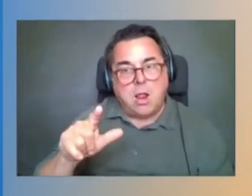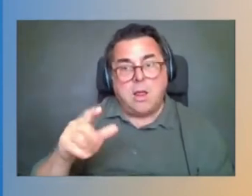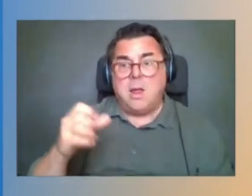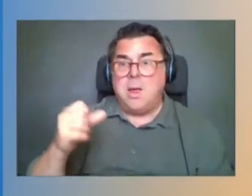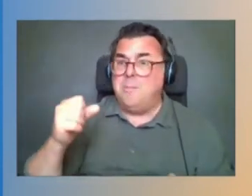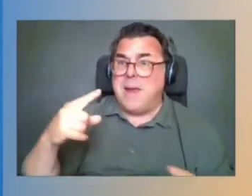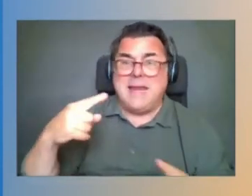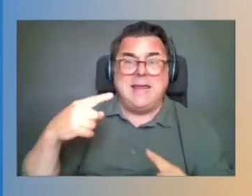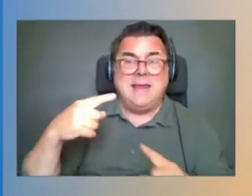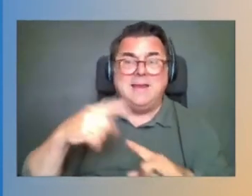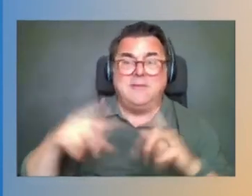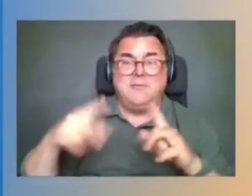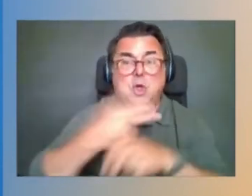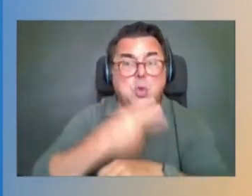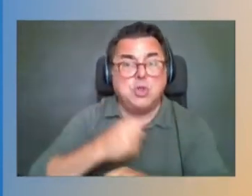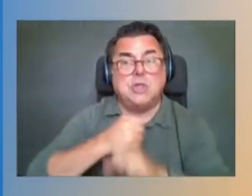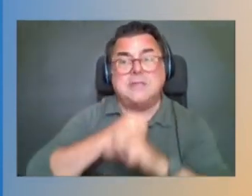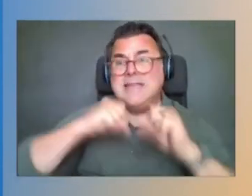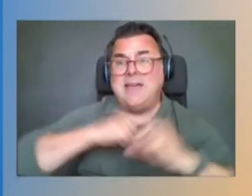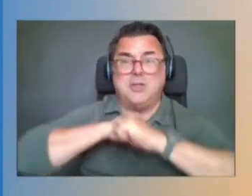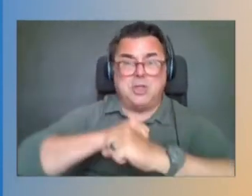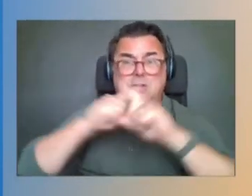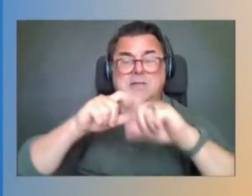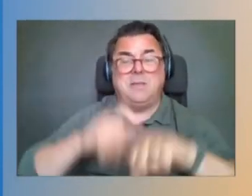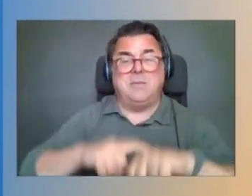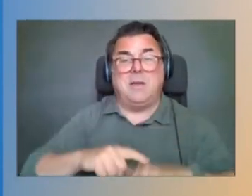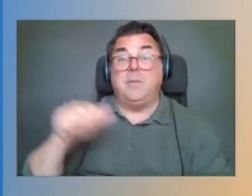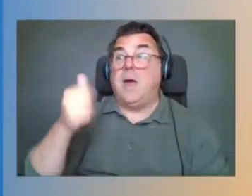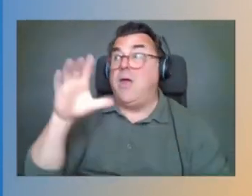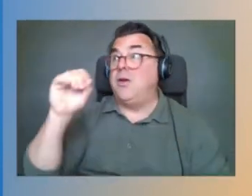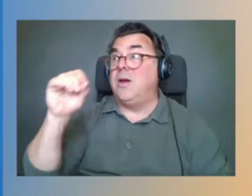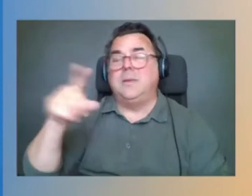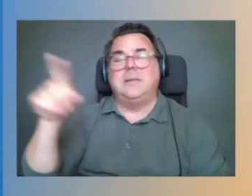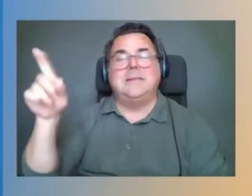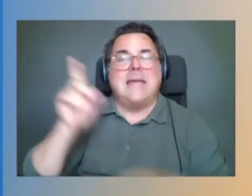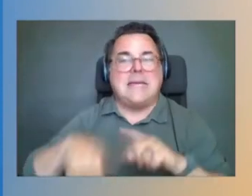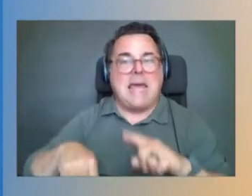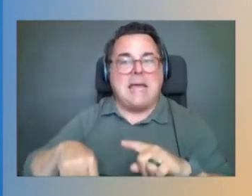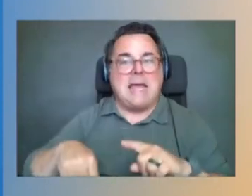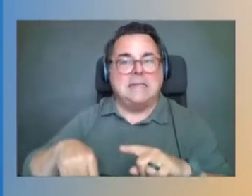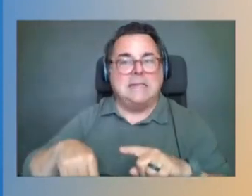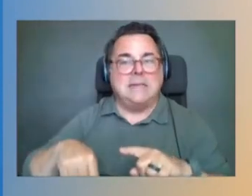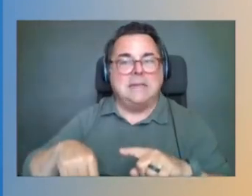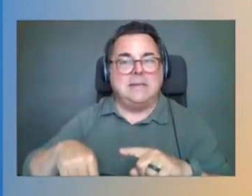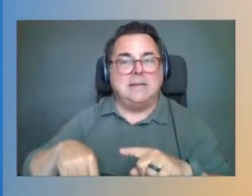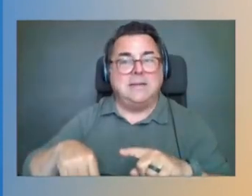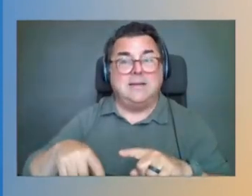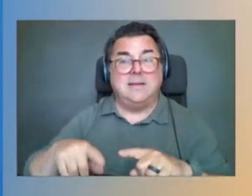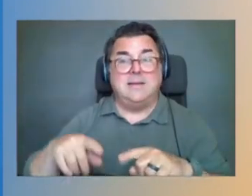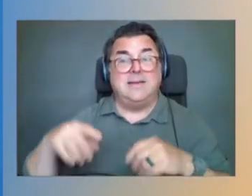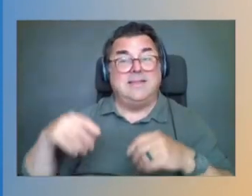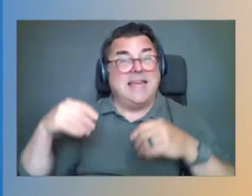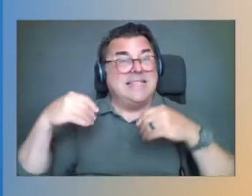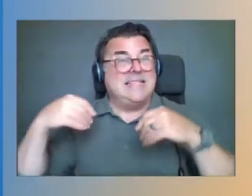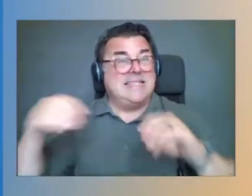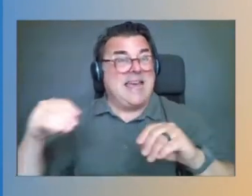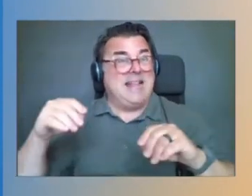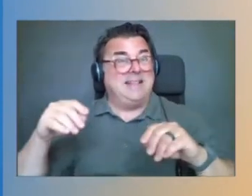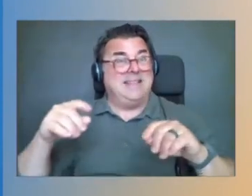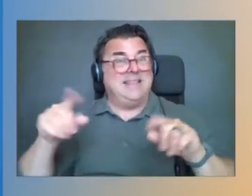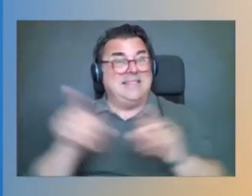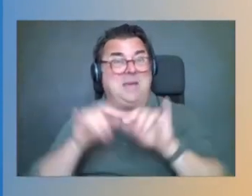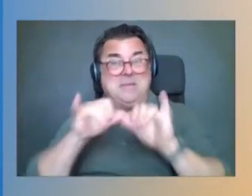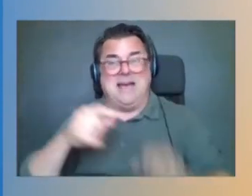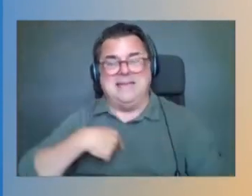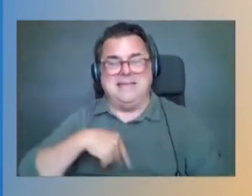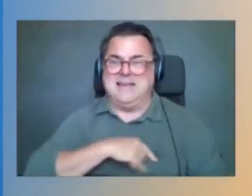way. No company is going to do that and try to sell it for data centers at scale. No customer is going to be